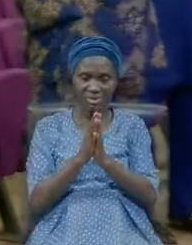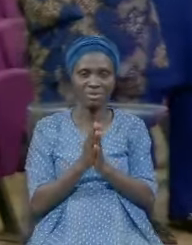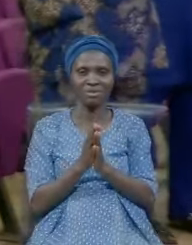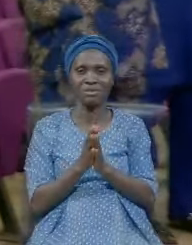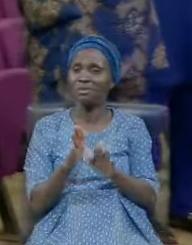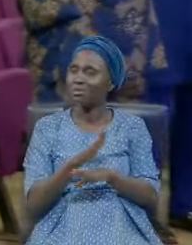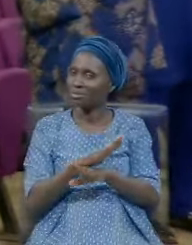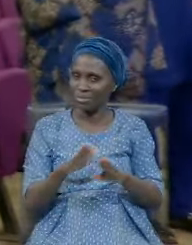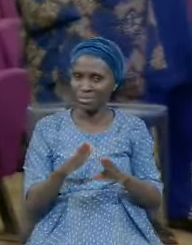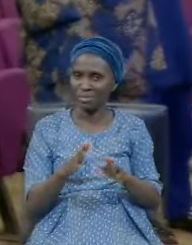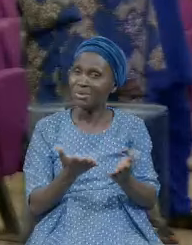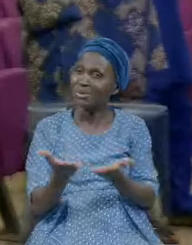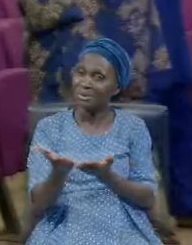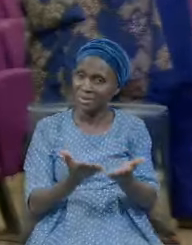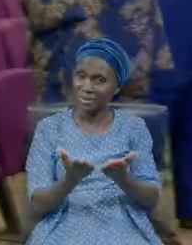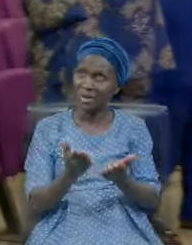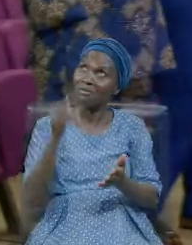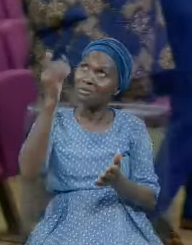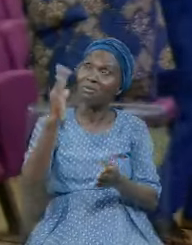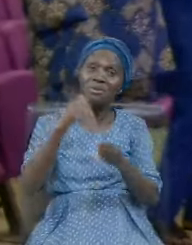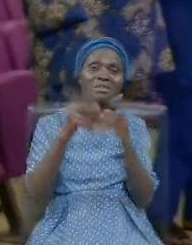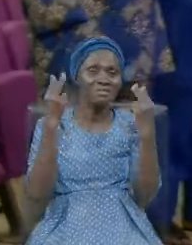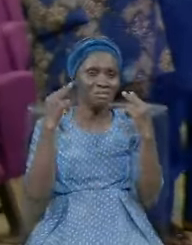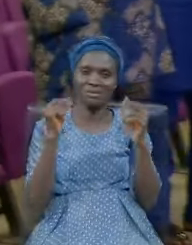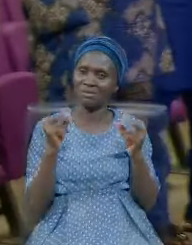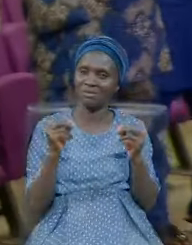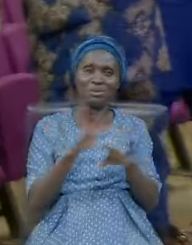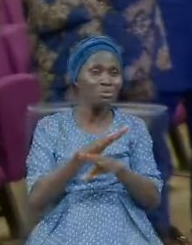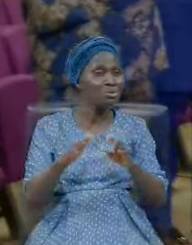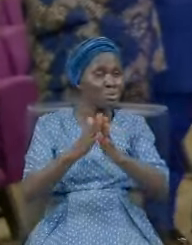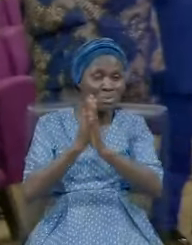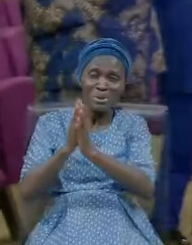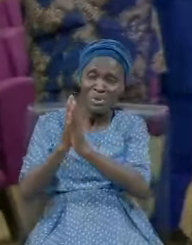Don't serve in vain. Don't pray in vain.